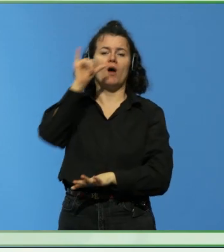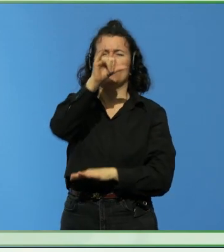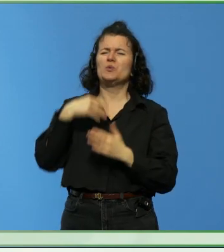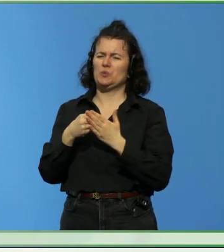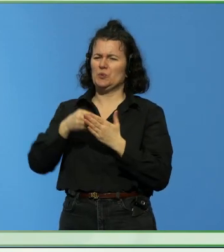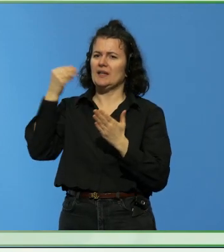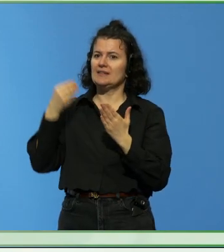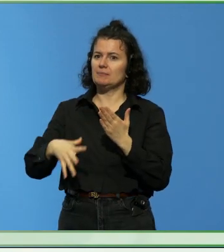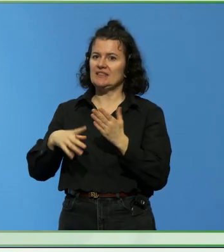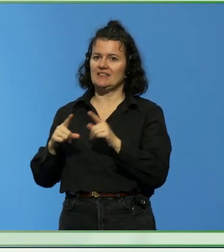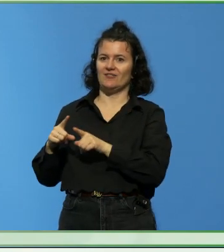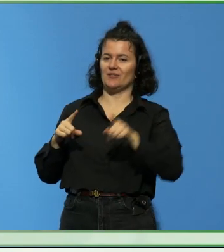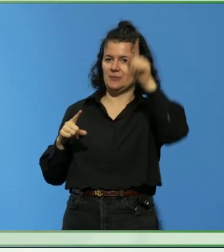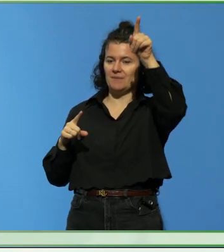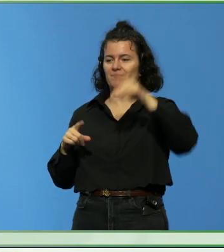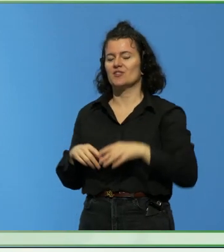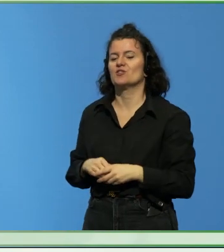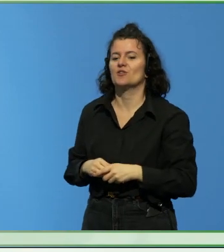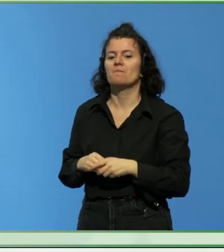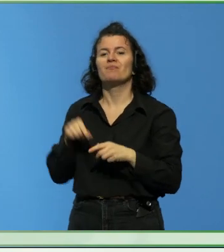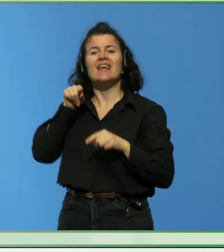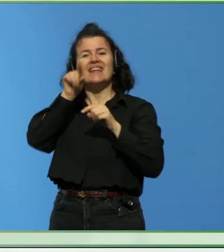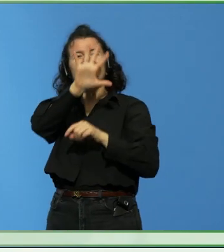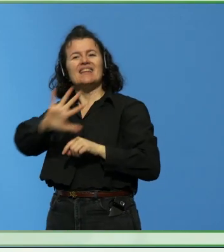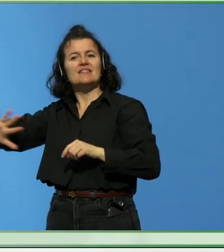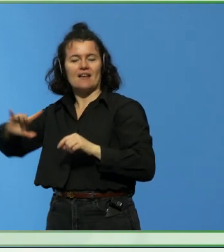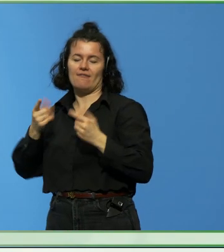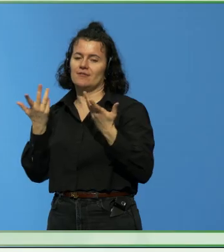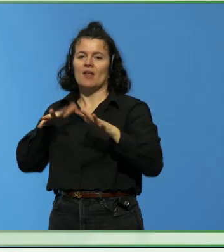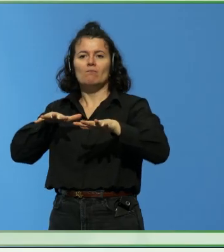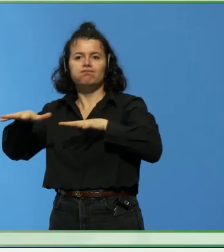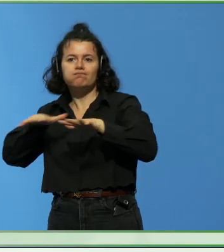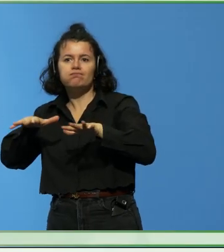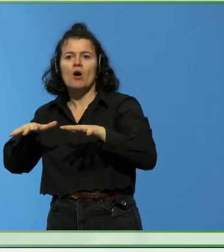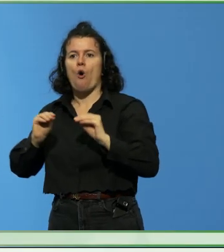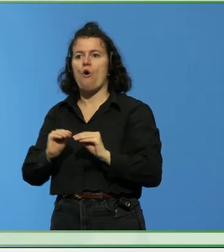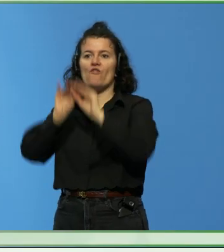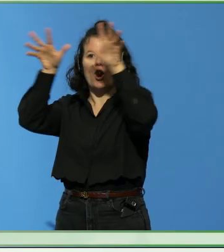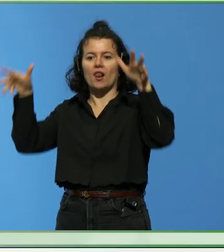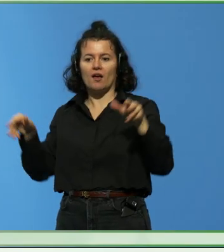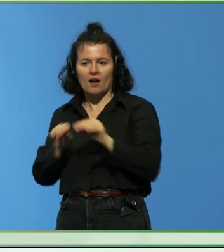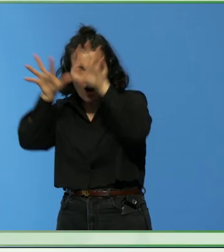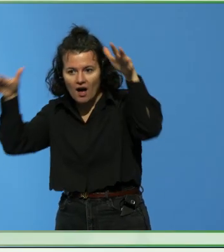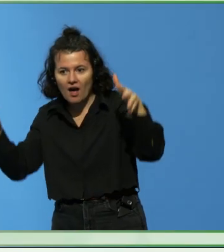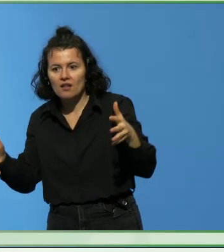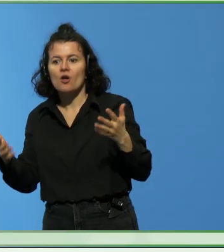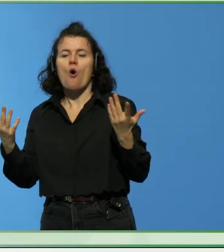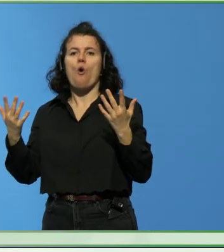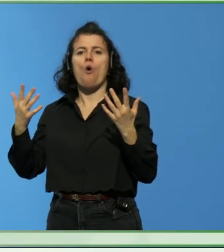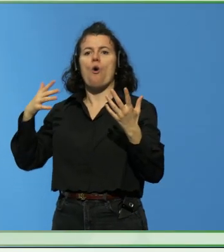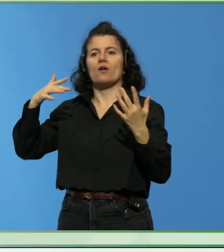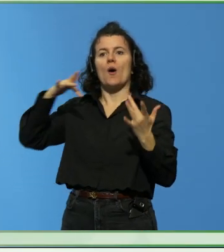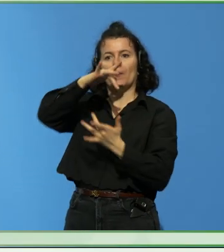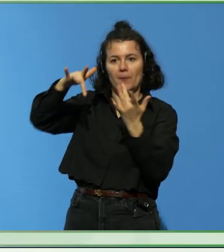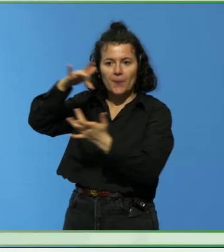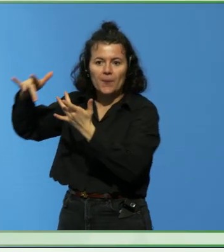to seismic volcanic activity, cyclones, extreme weather events, drought, sea level rise, and the government